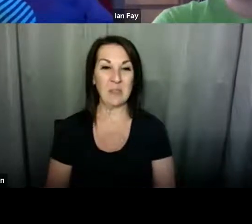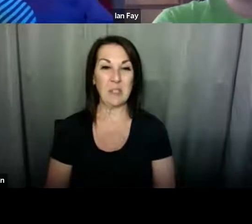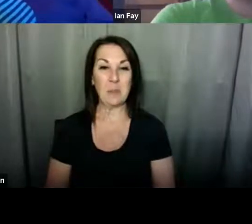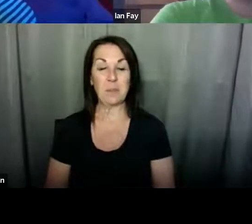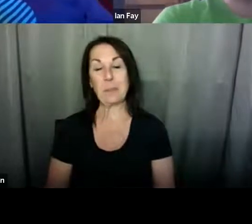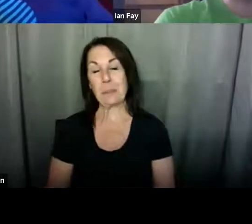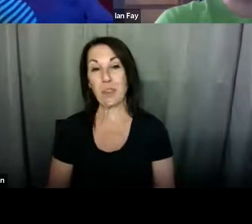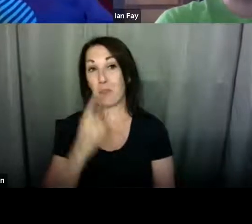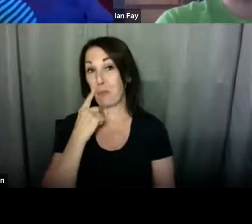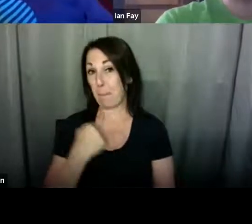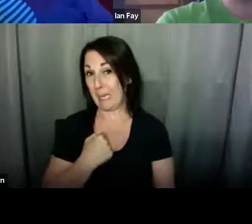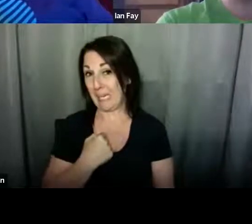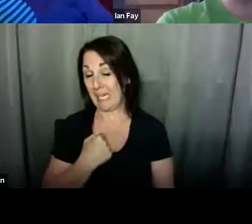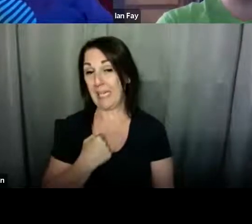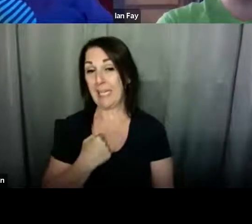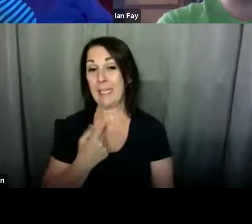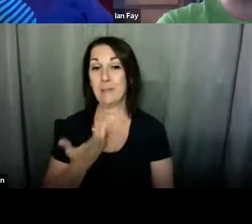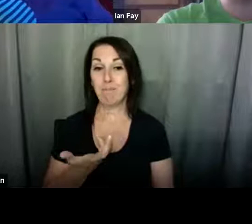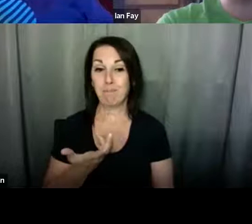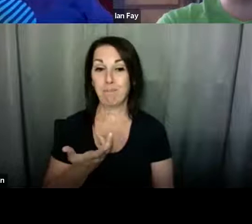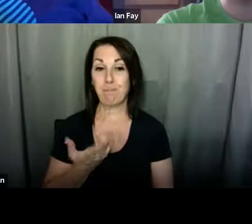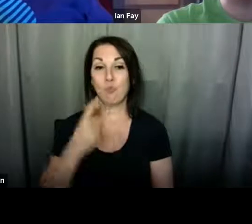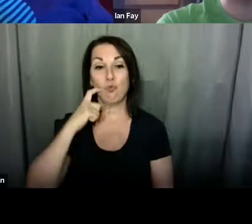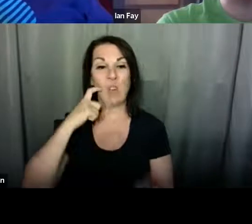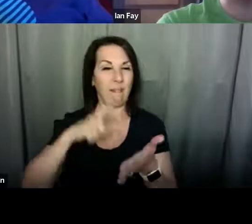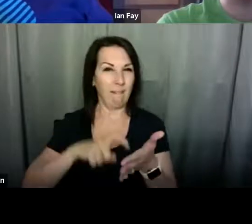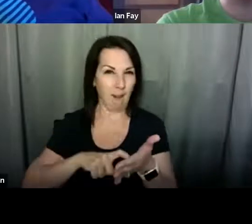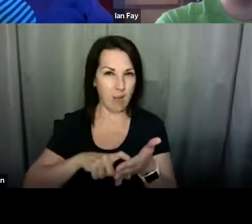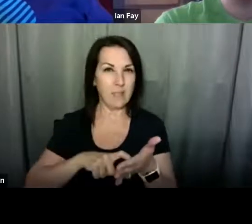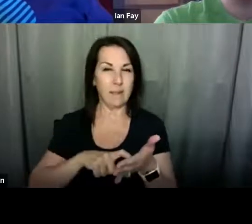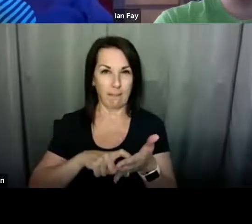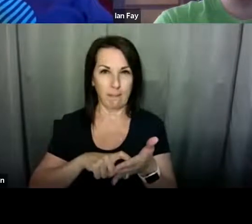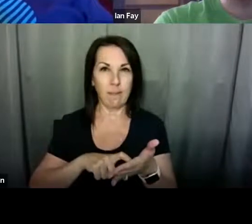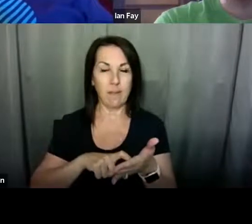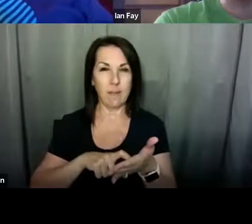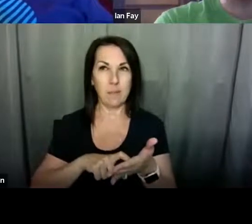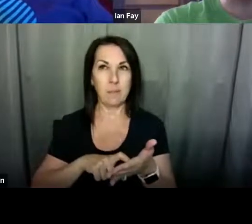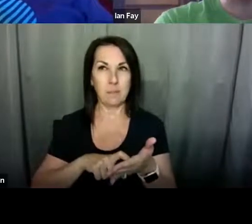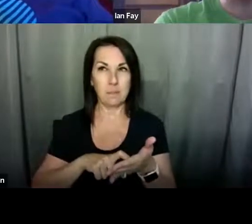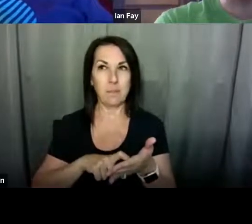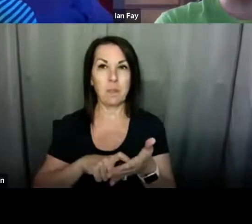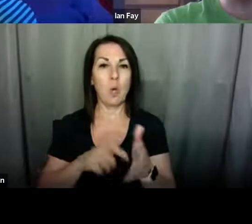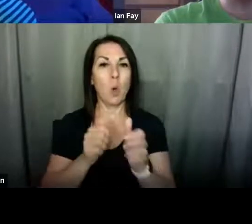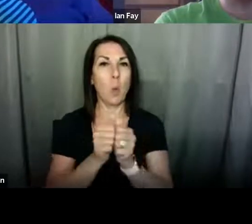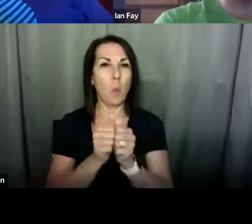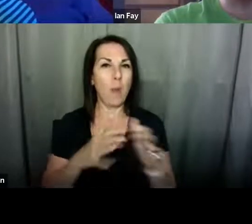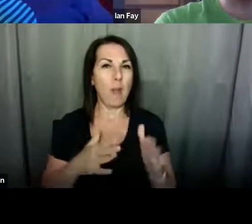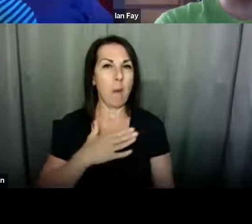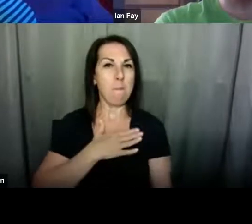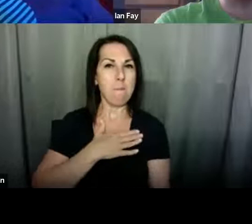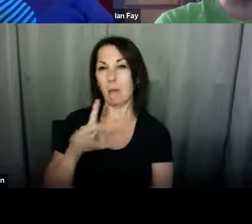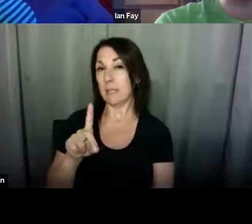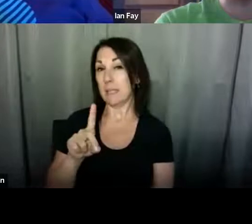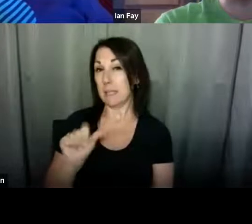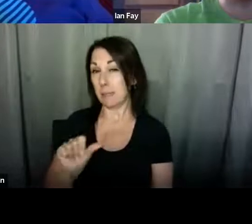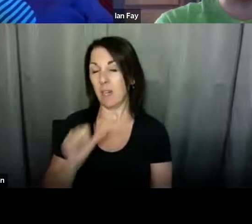For me, it's recognizing the fact that without my disability, I would